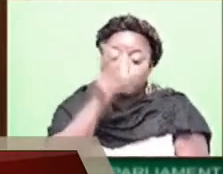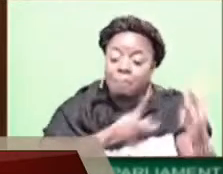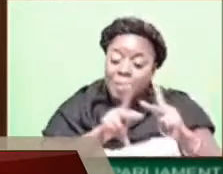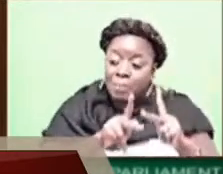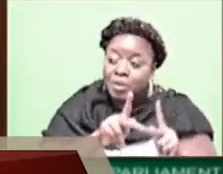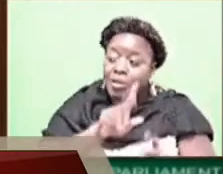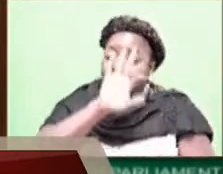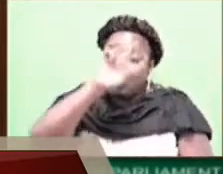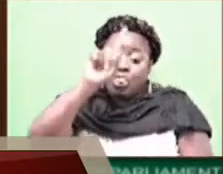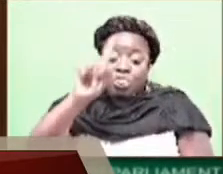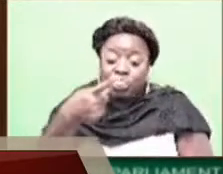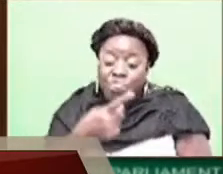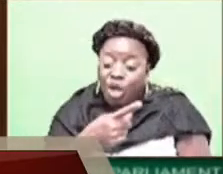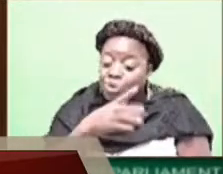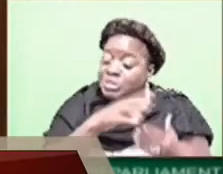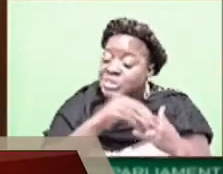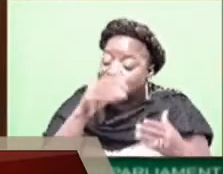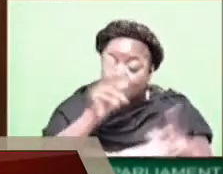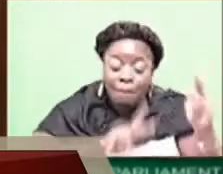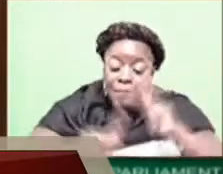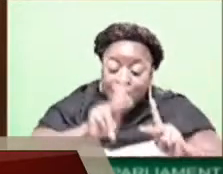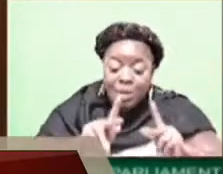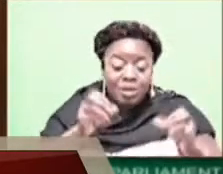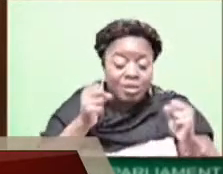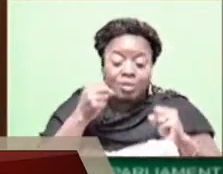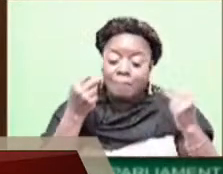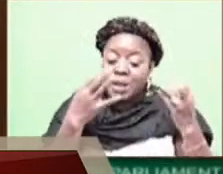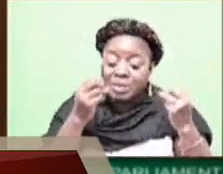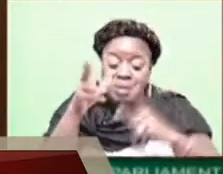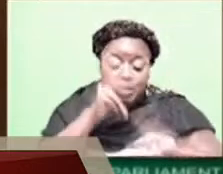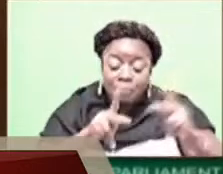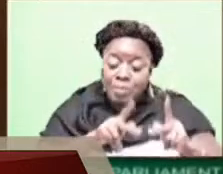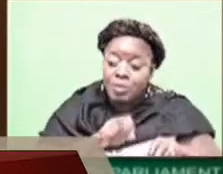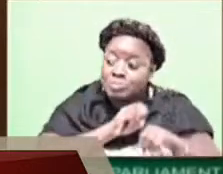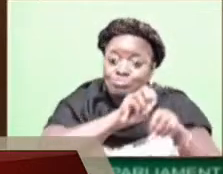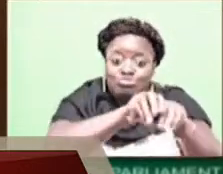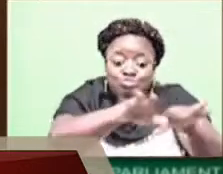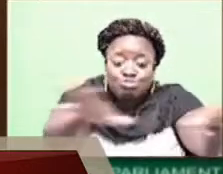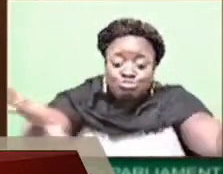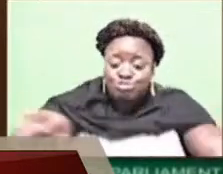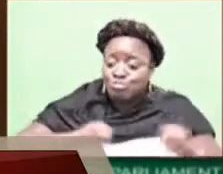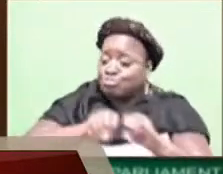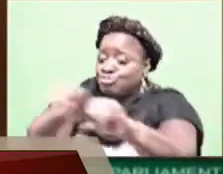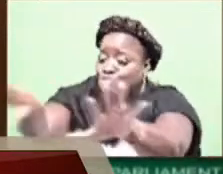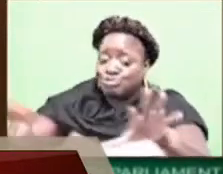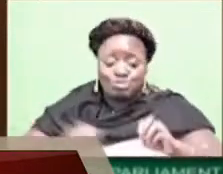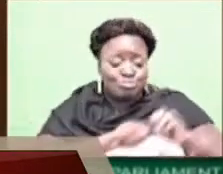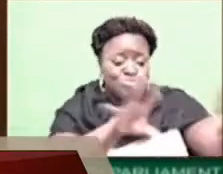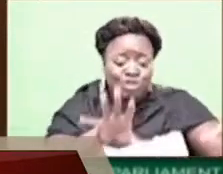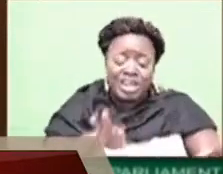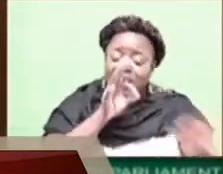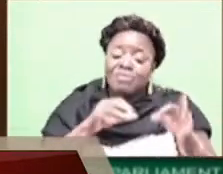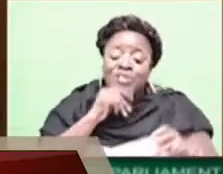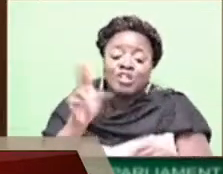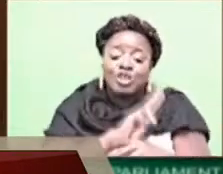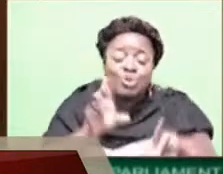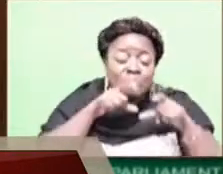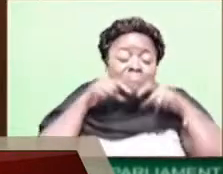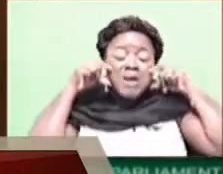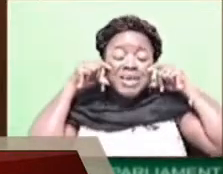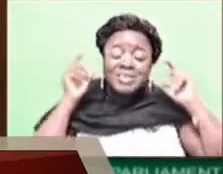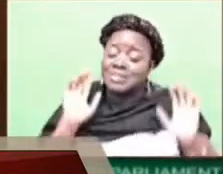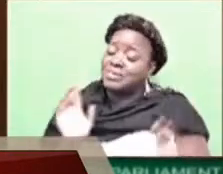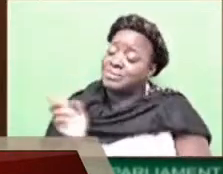situation of death being the risk, especially to the most vulnerable in society. Madam Speaker, we